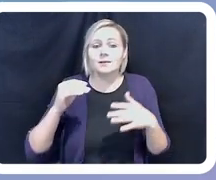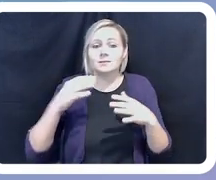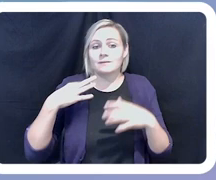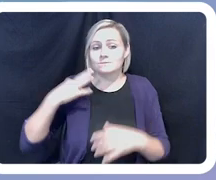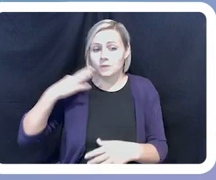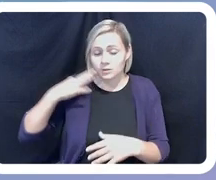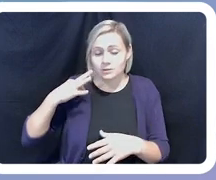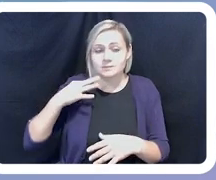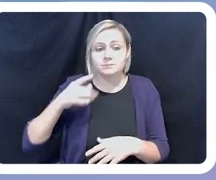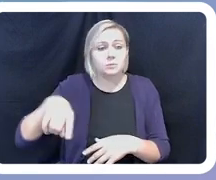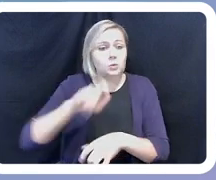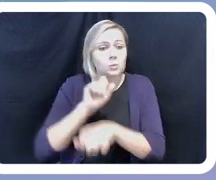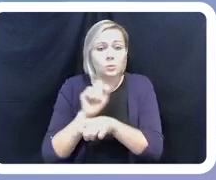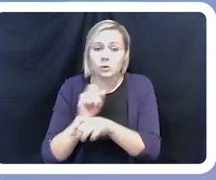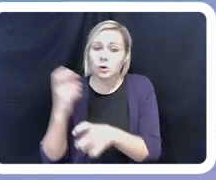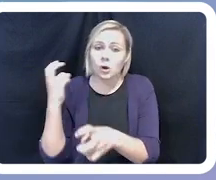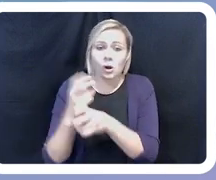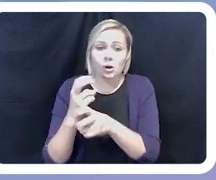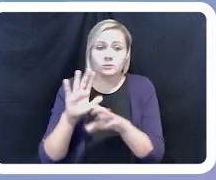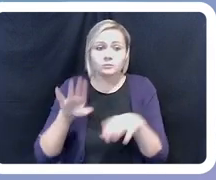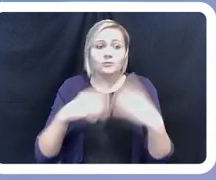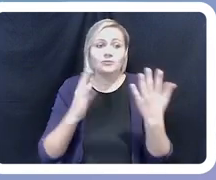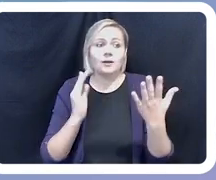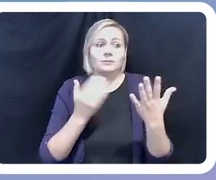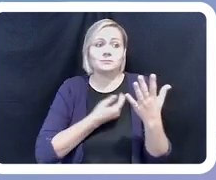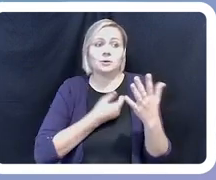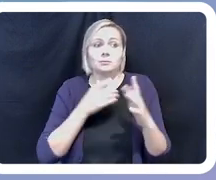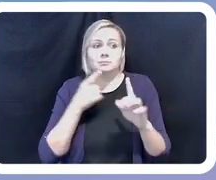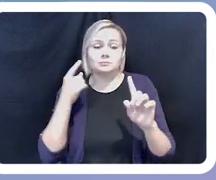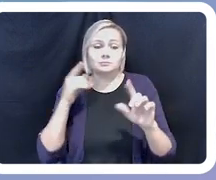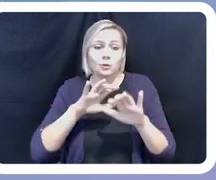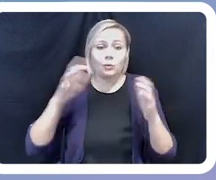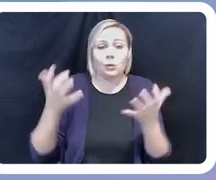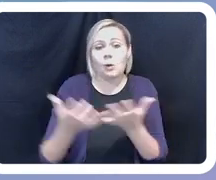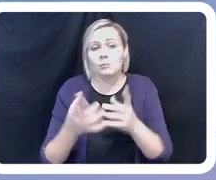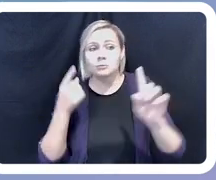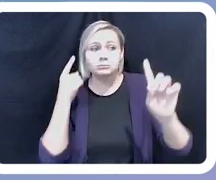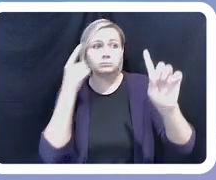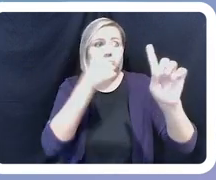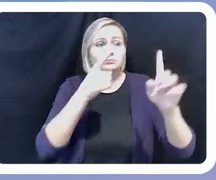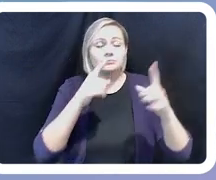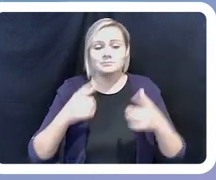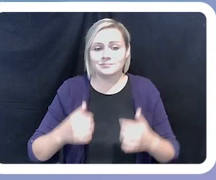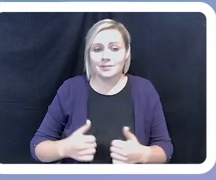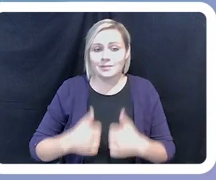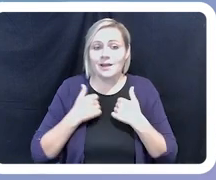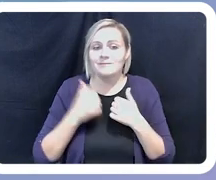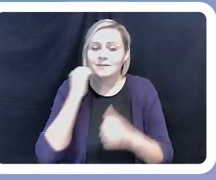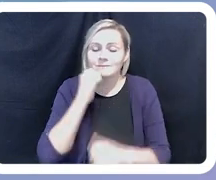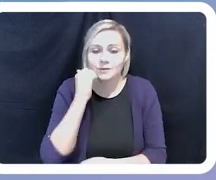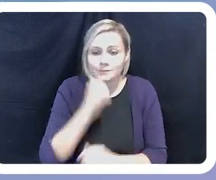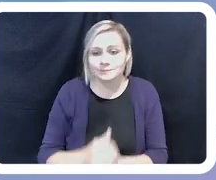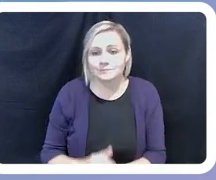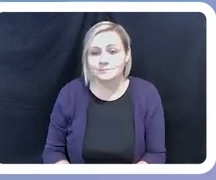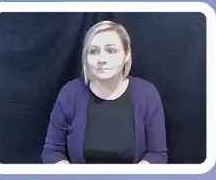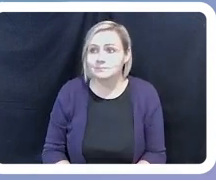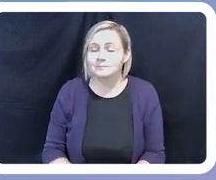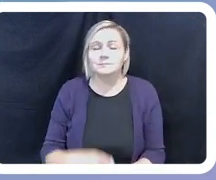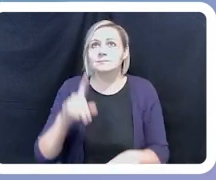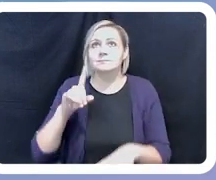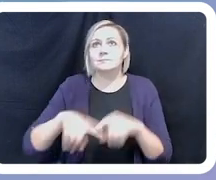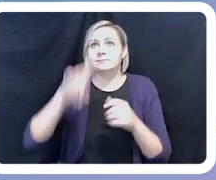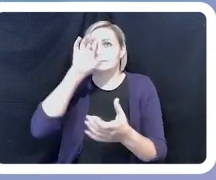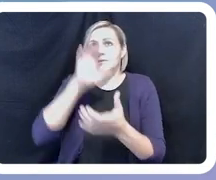so hard to bring our global movement to life every single day. It is so hard to believe it has